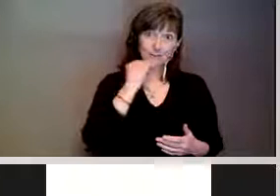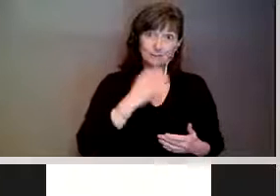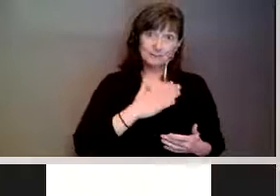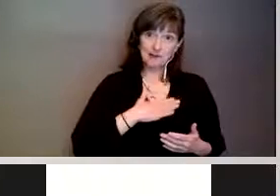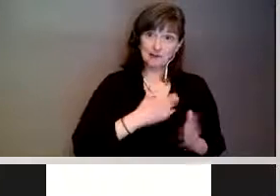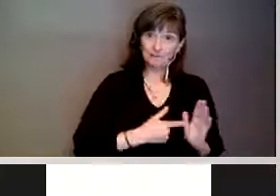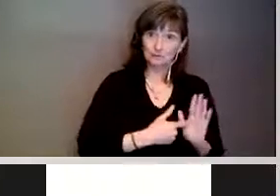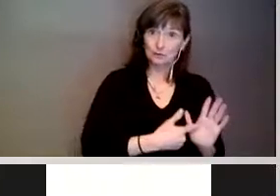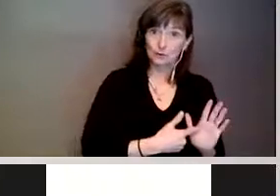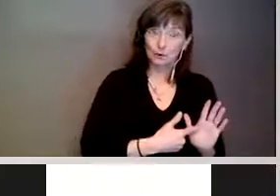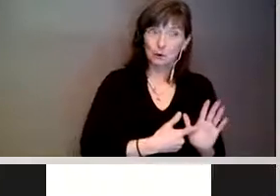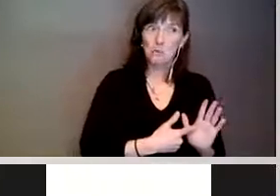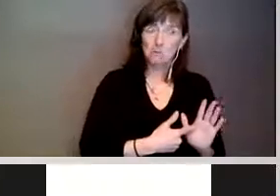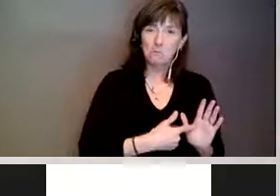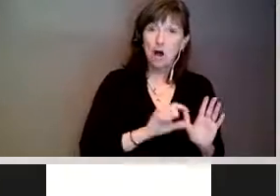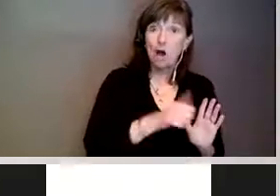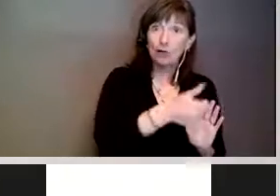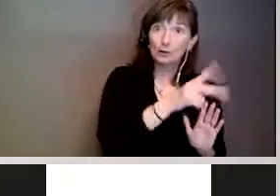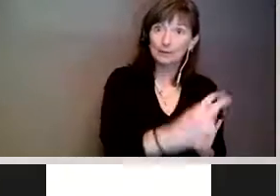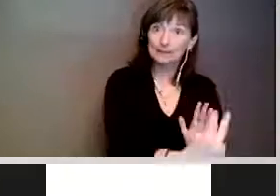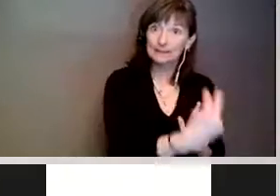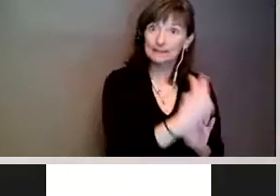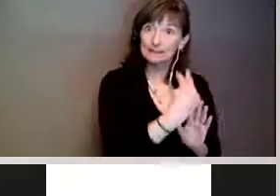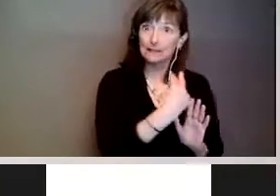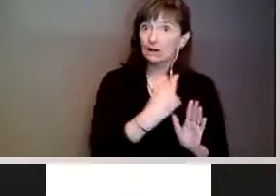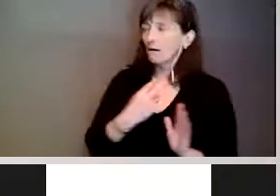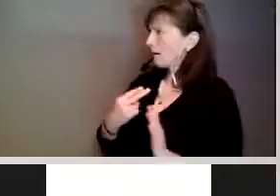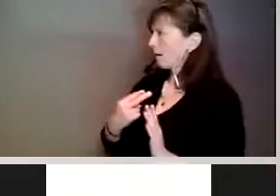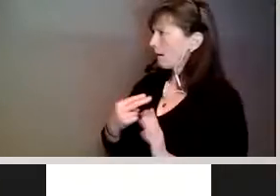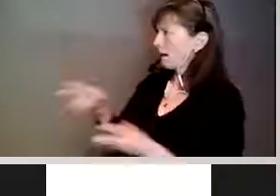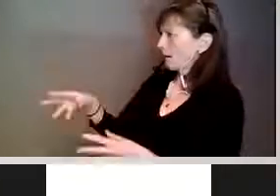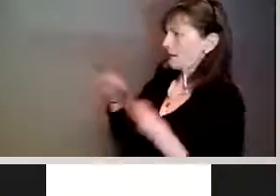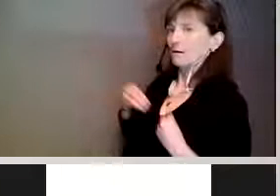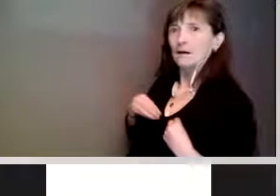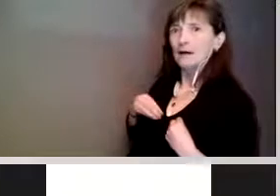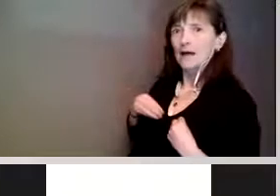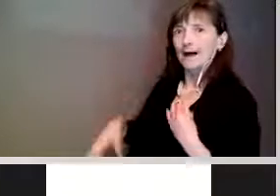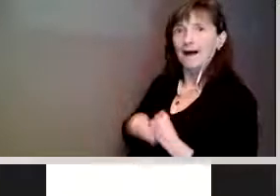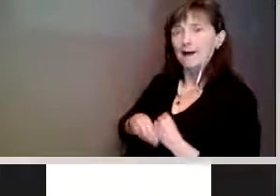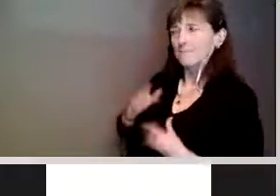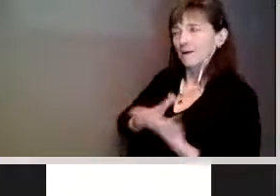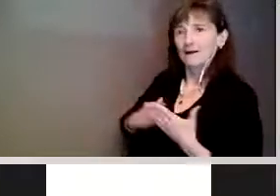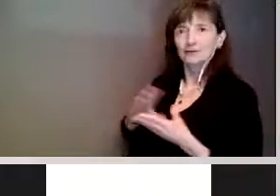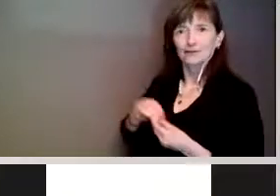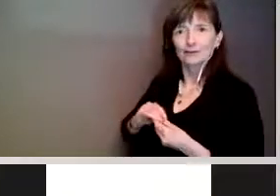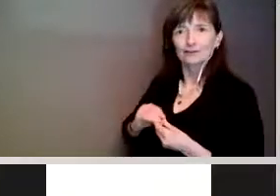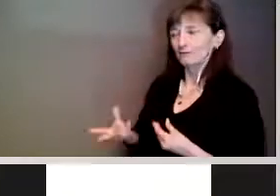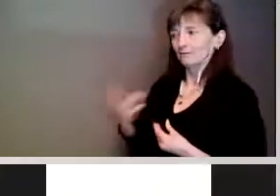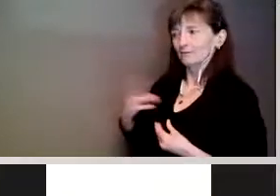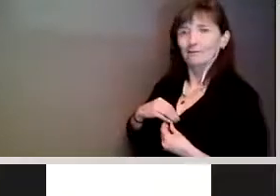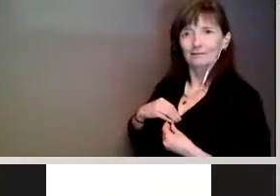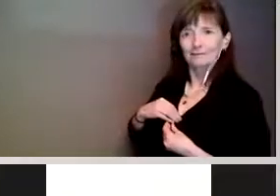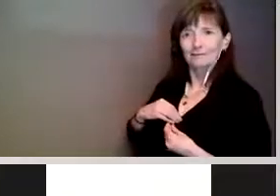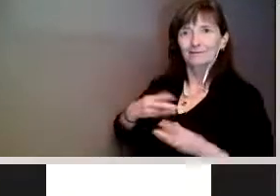their story. And so then the play evolves from this multiplicity of participation. I'd like to